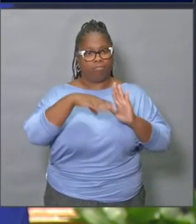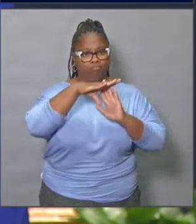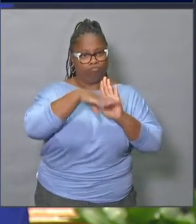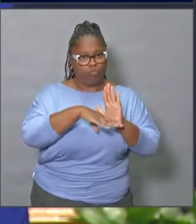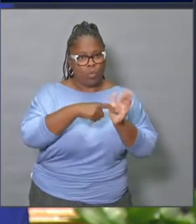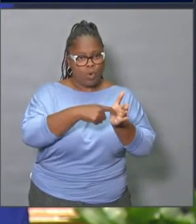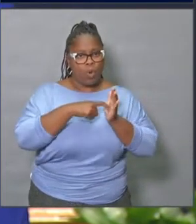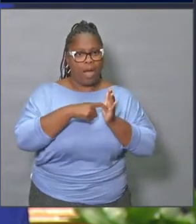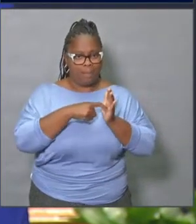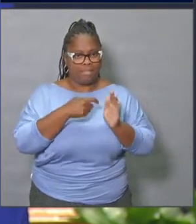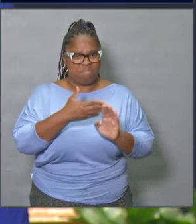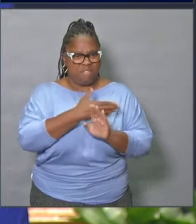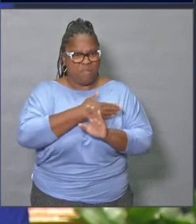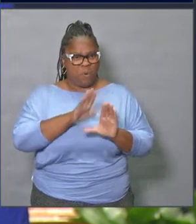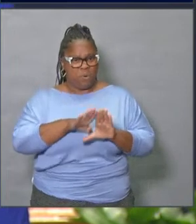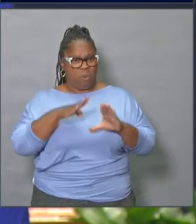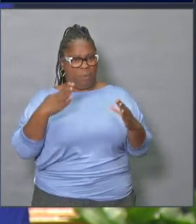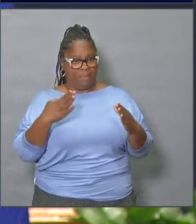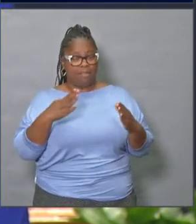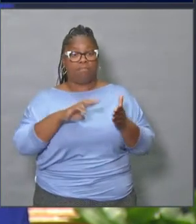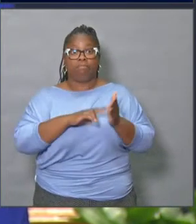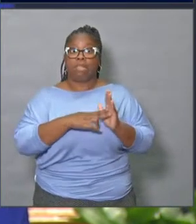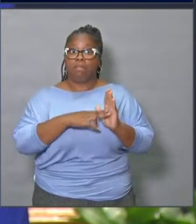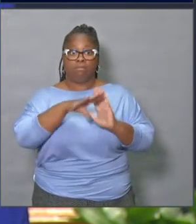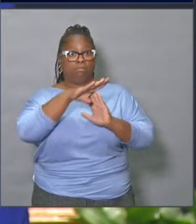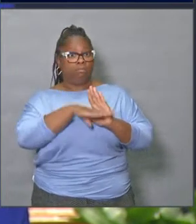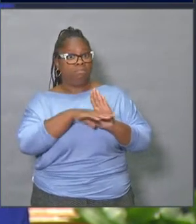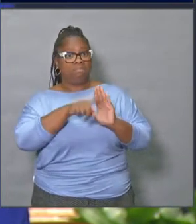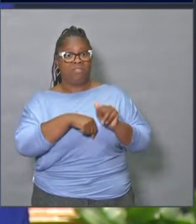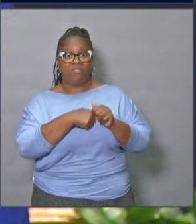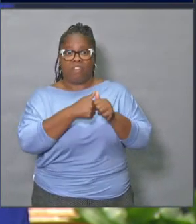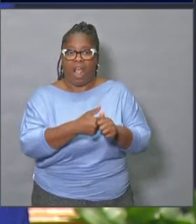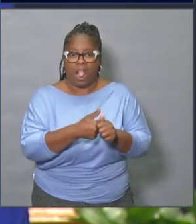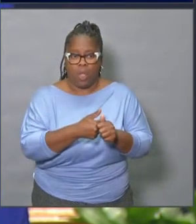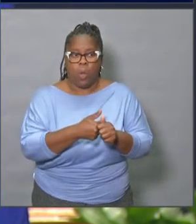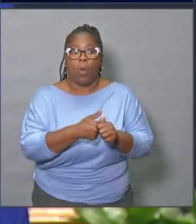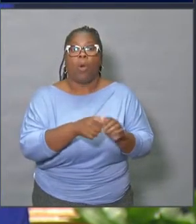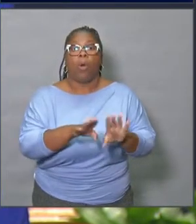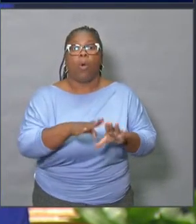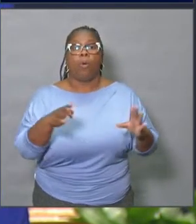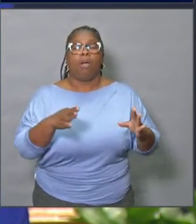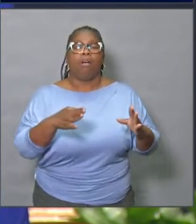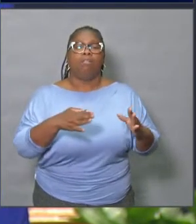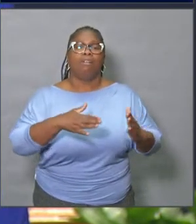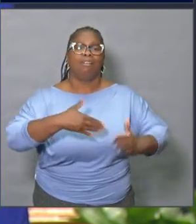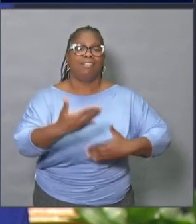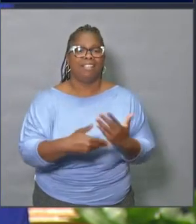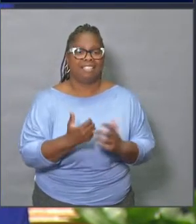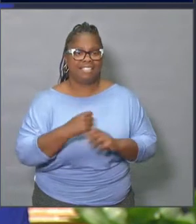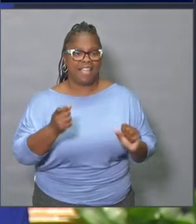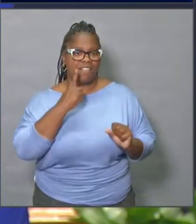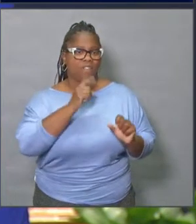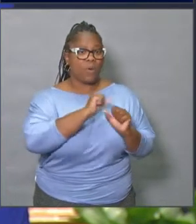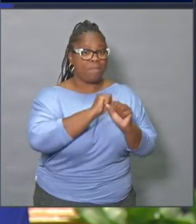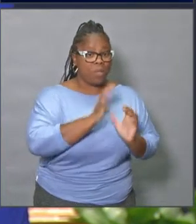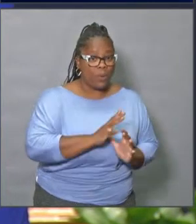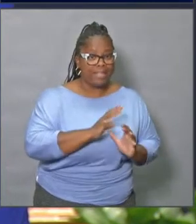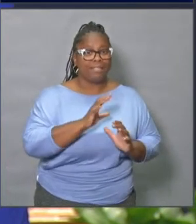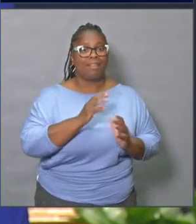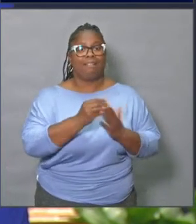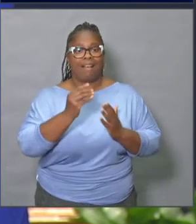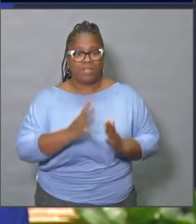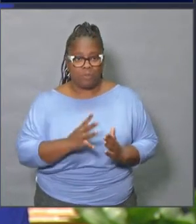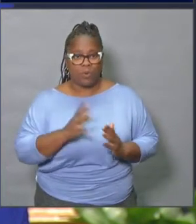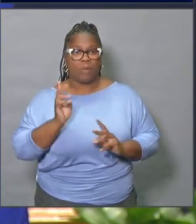to ensure that it's done as safely as possible for employees, customers, and residents. Before a business